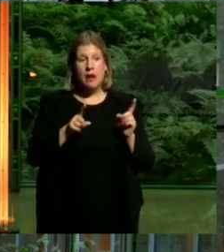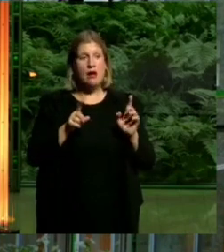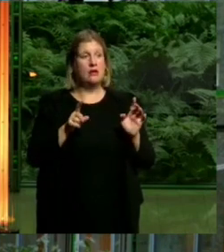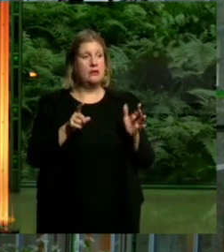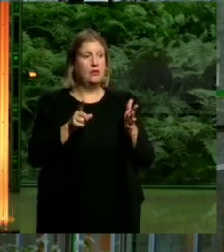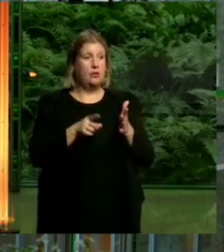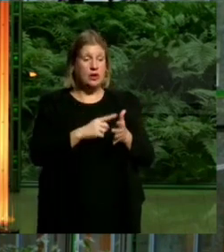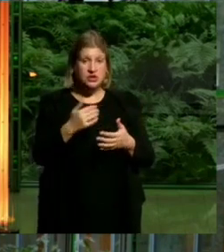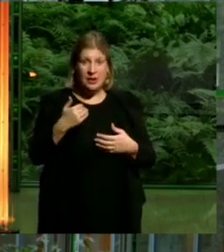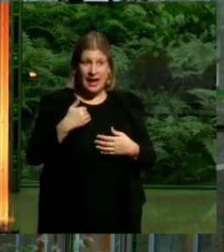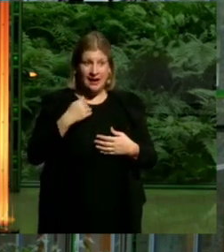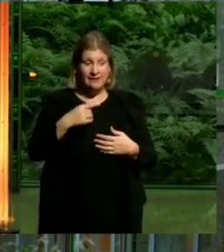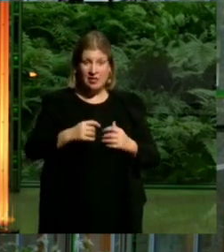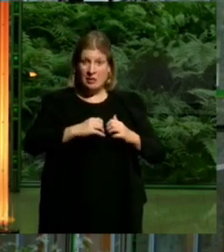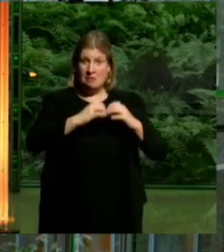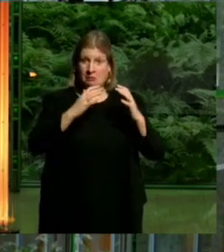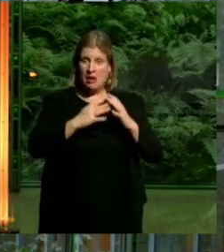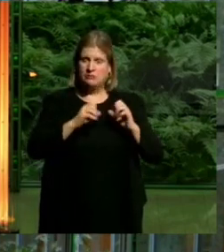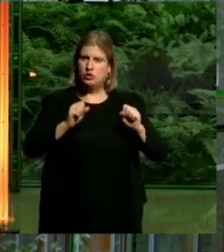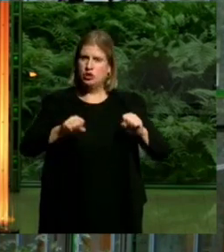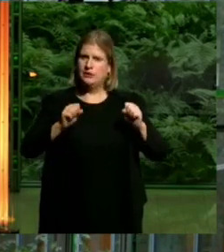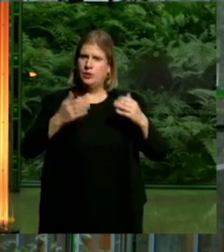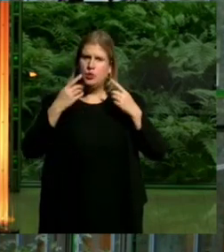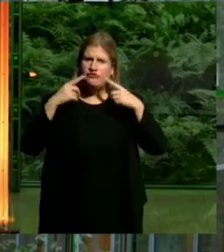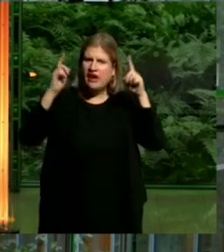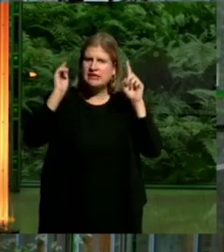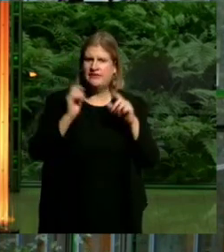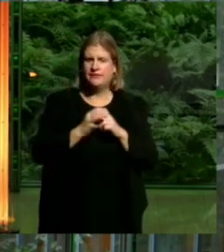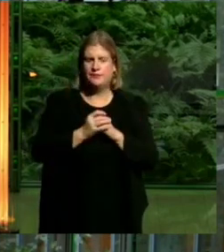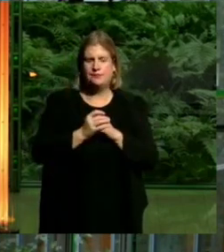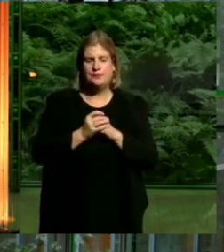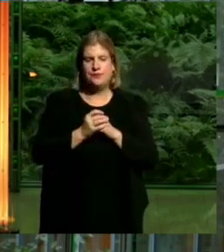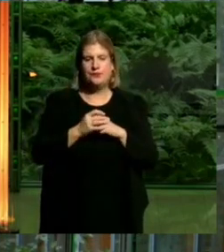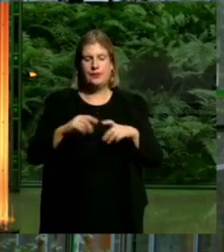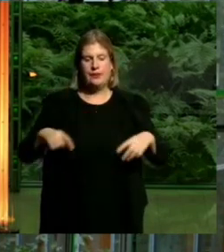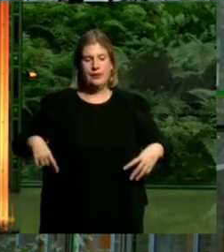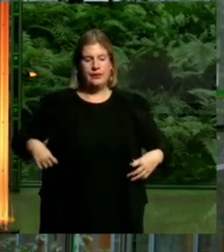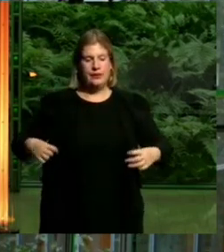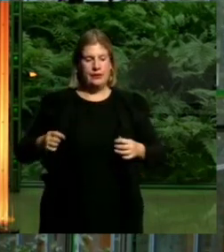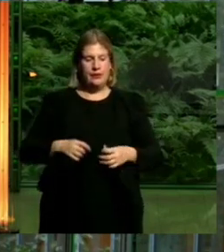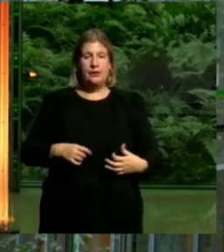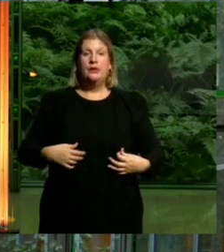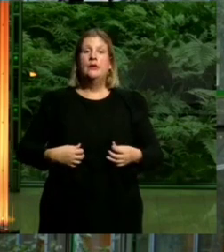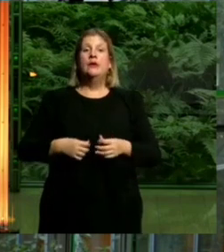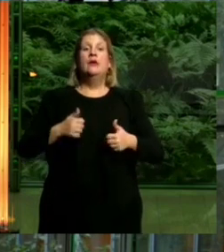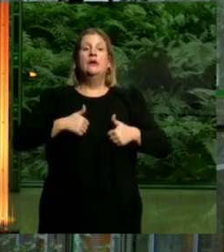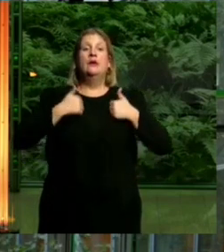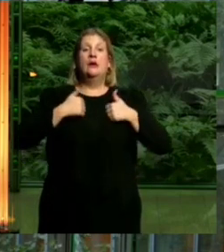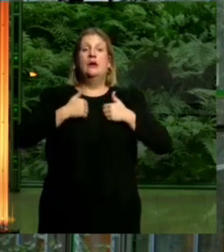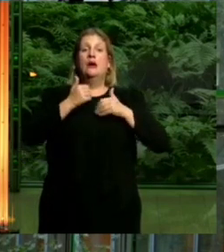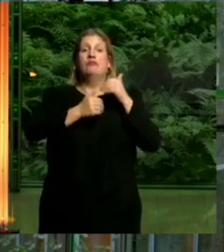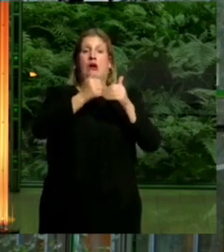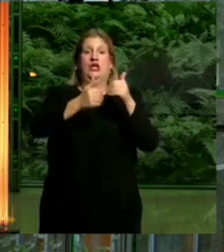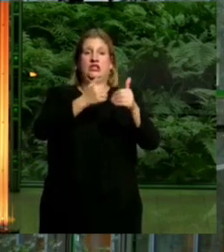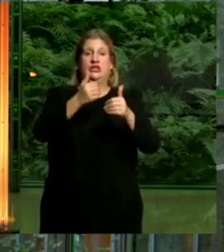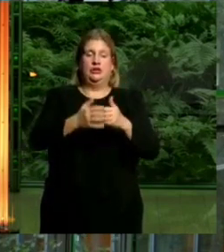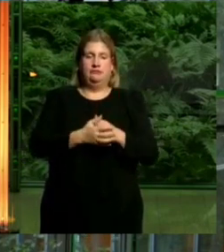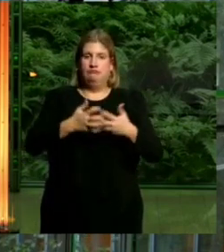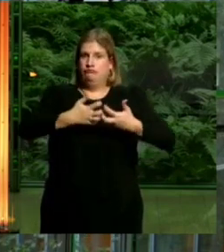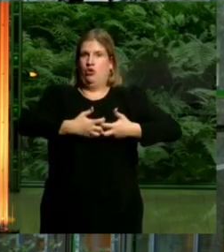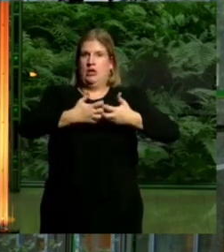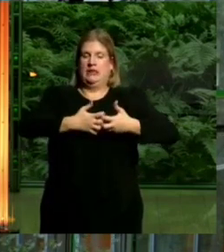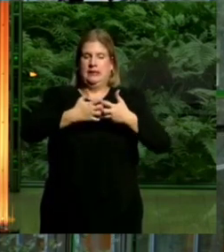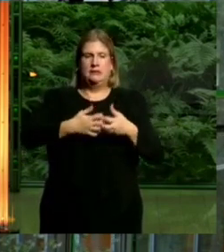this, it could be really powerful. So let's take a look at what it actually creates. So here's that address processor. Let's take this bunch of like